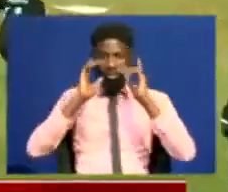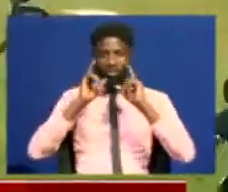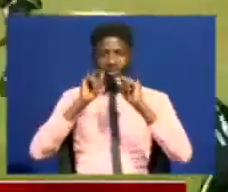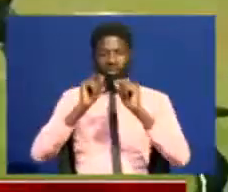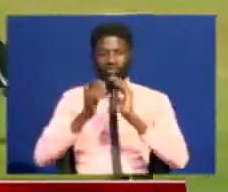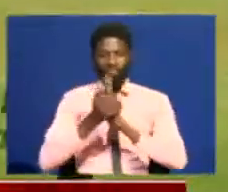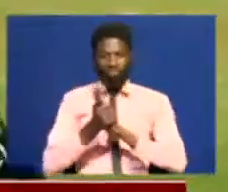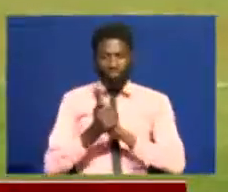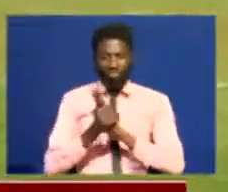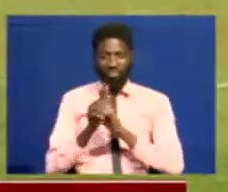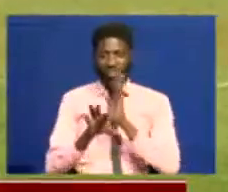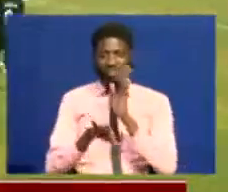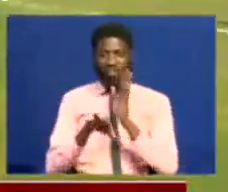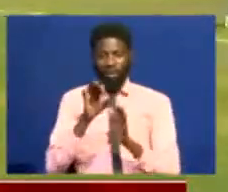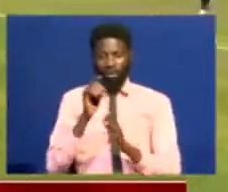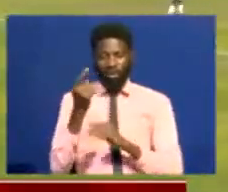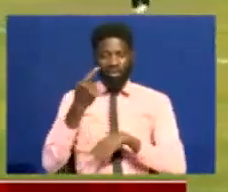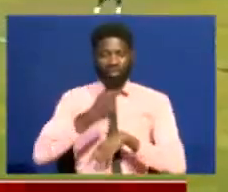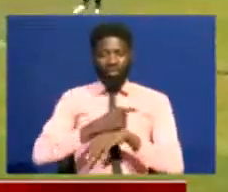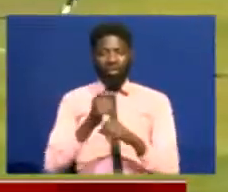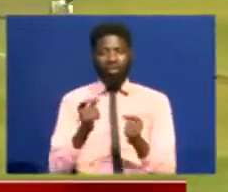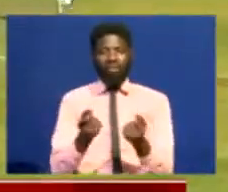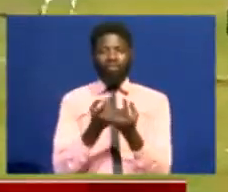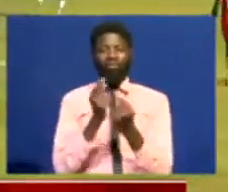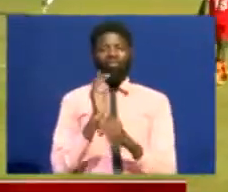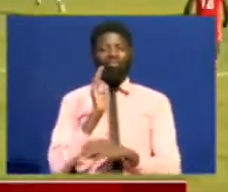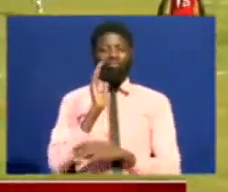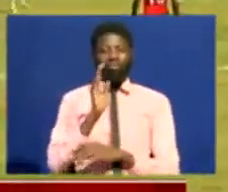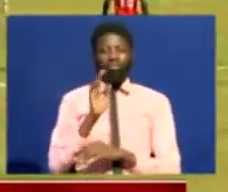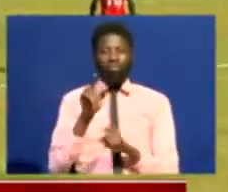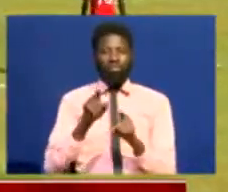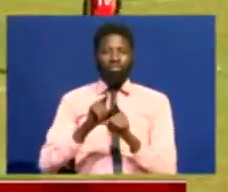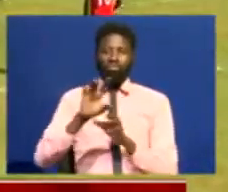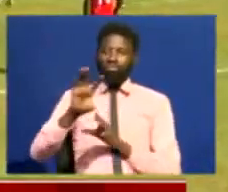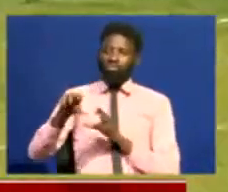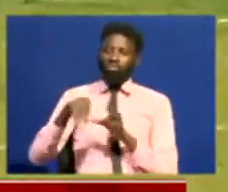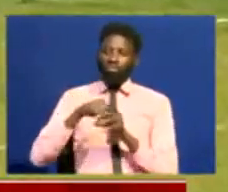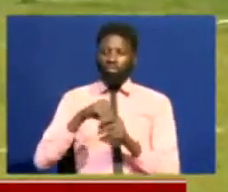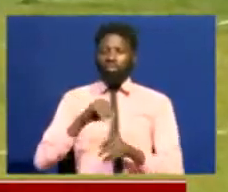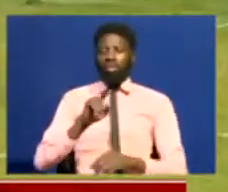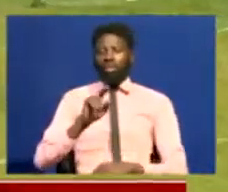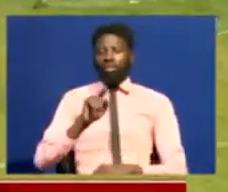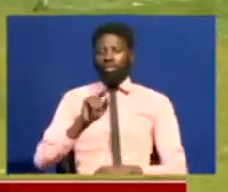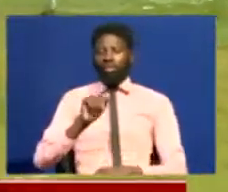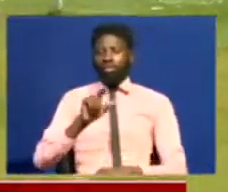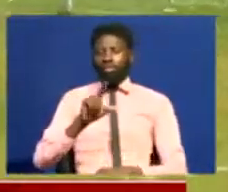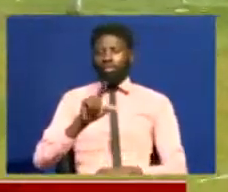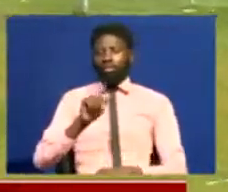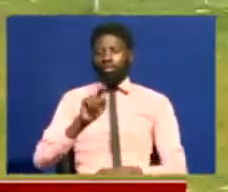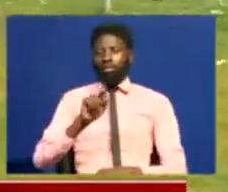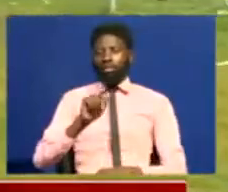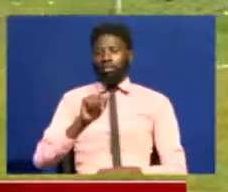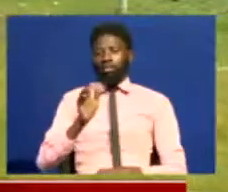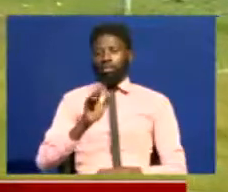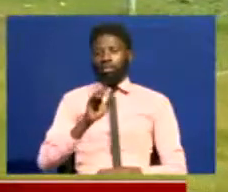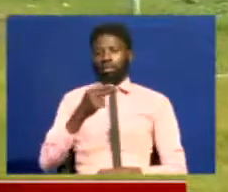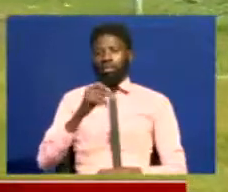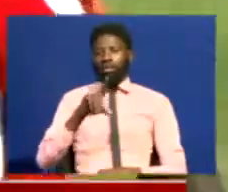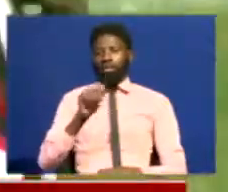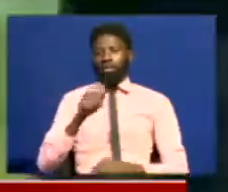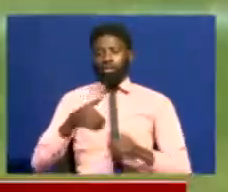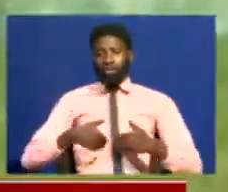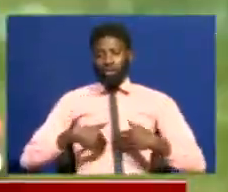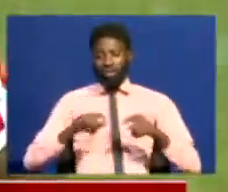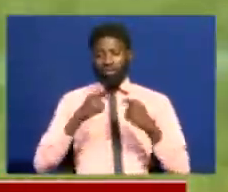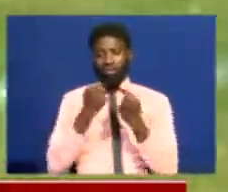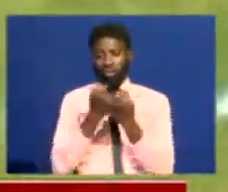identified from the one-day event will be incorporated into the Talanta Hela youth team, which is set to participate in the Mediterranean International